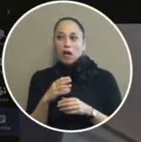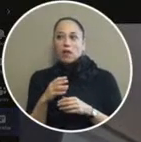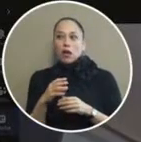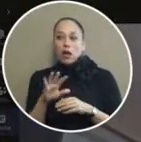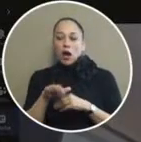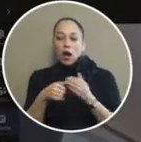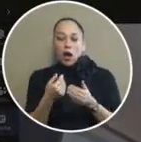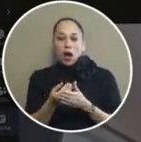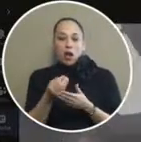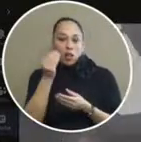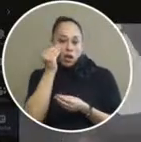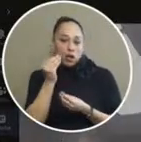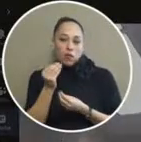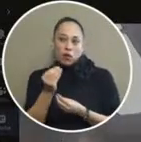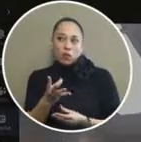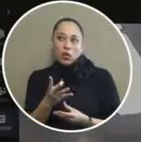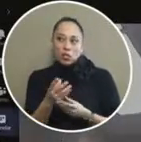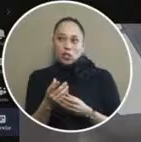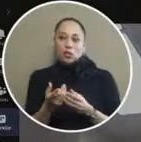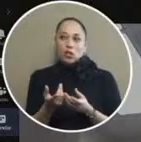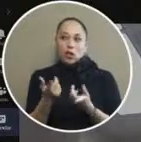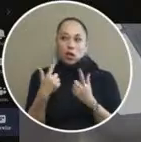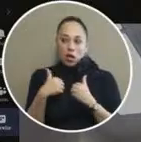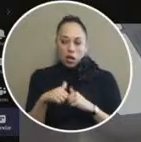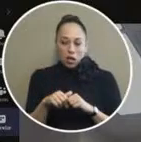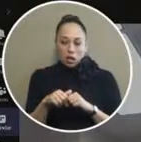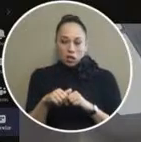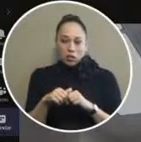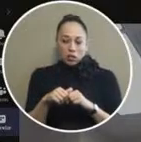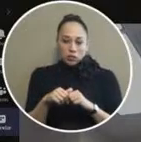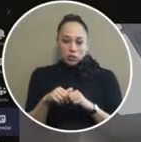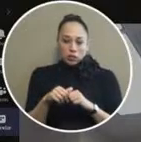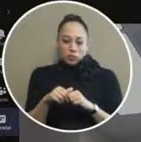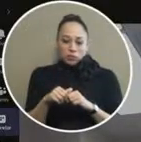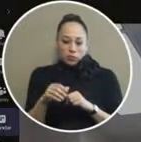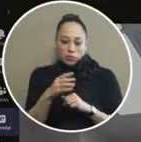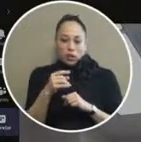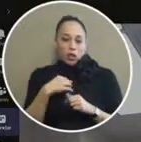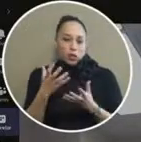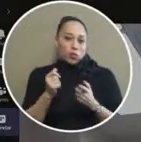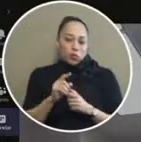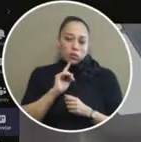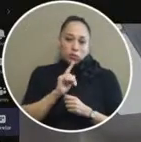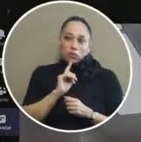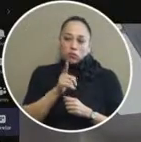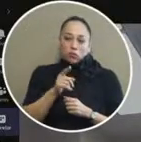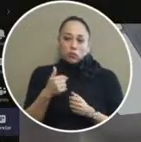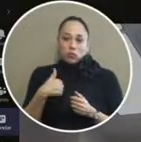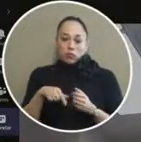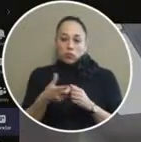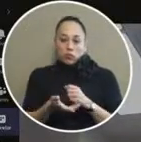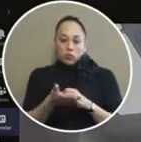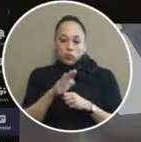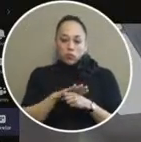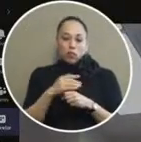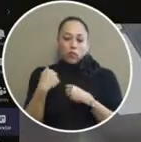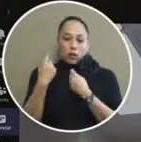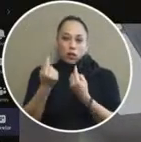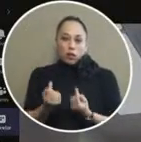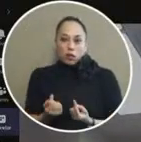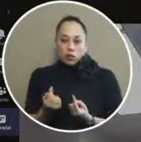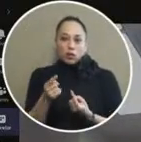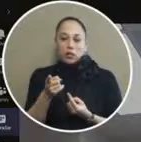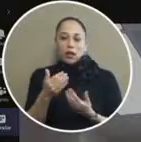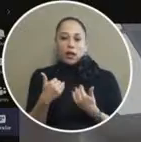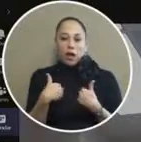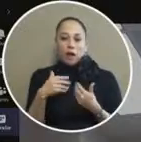all of the information on where it comes to getting the CARES dollars out on there, but we just want to make sure that we have people covered until they get